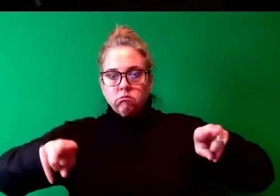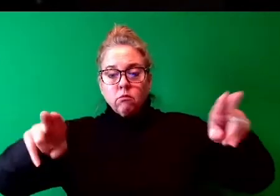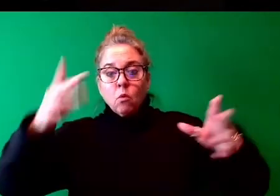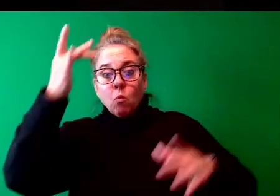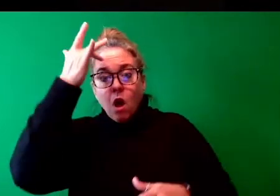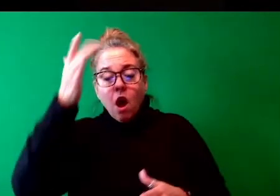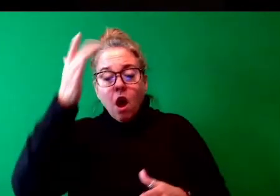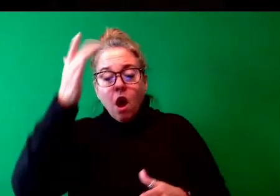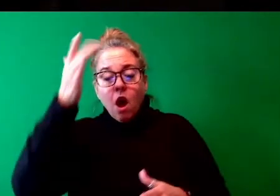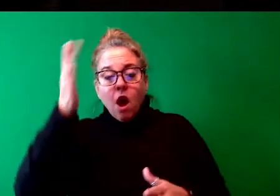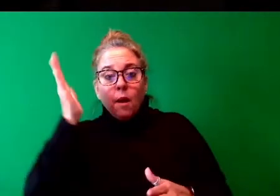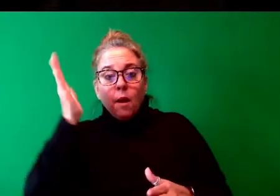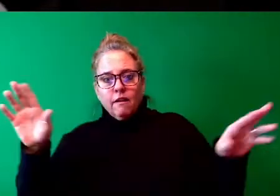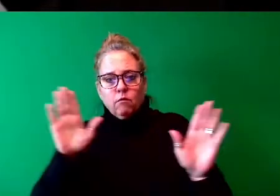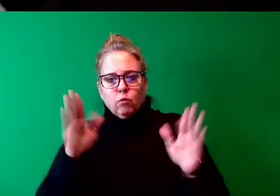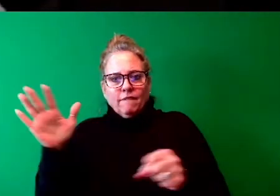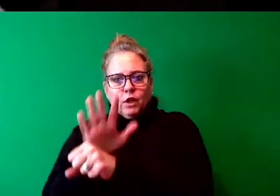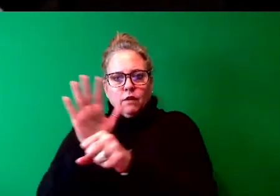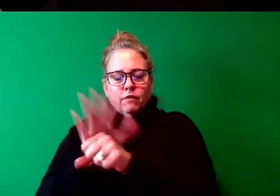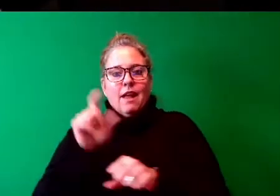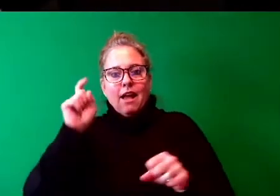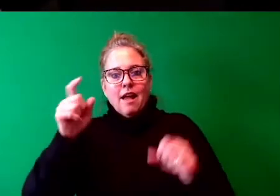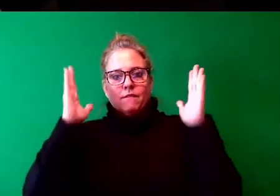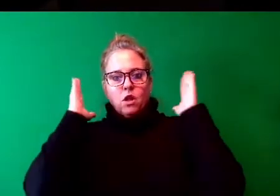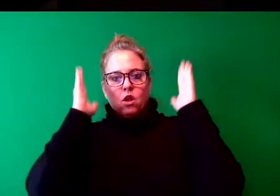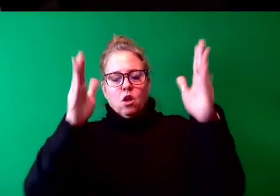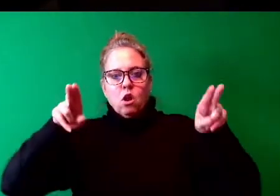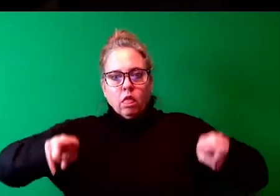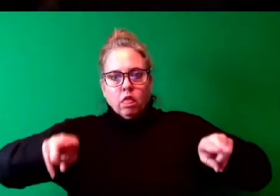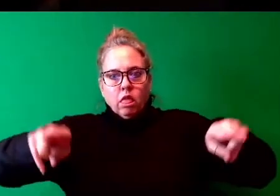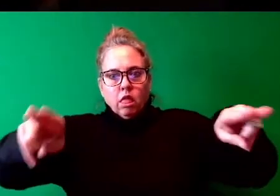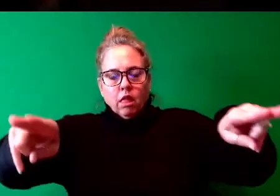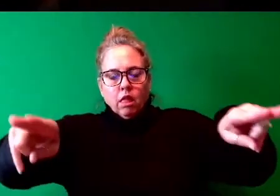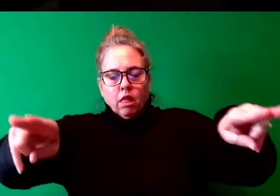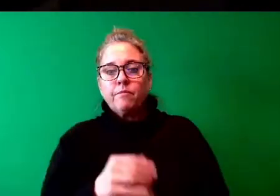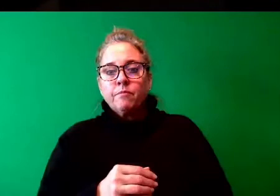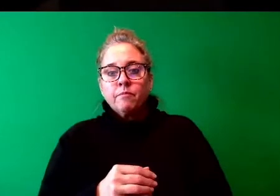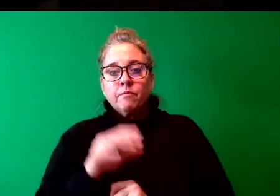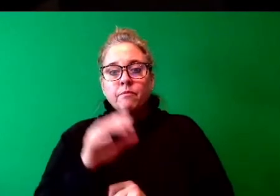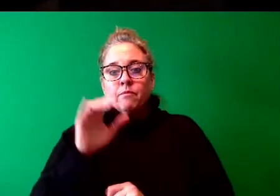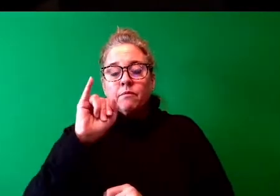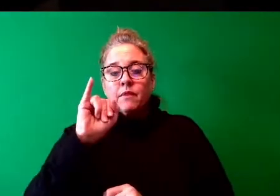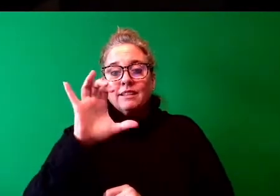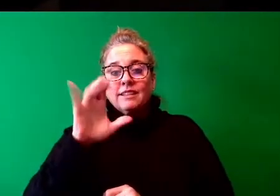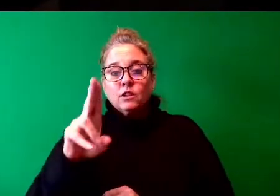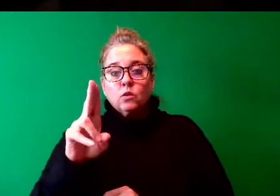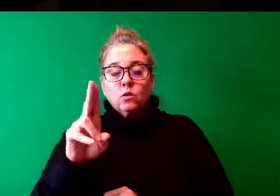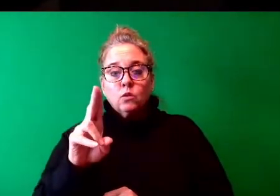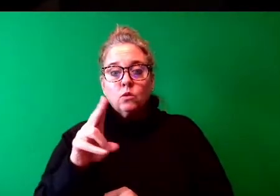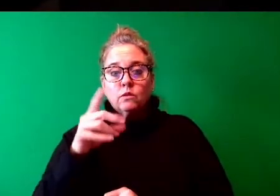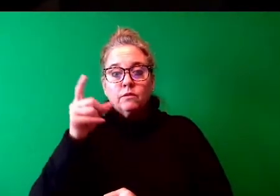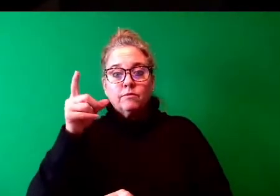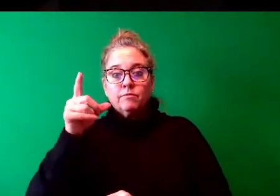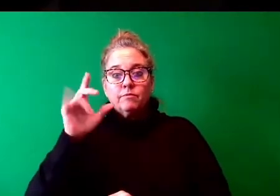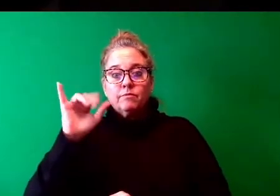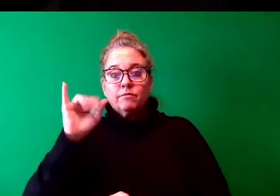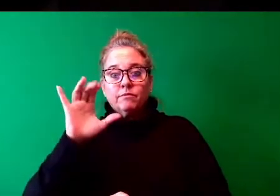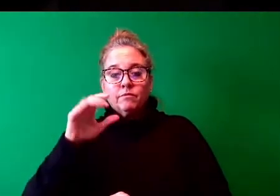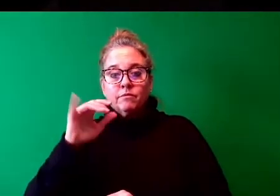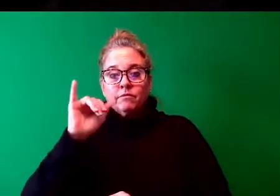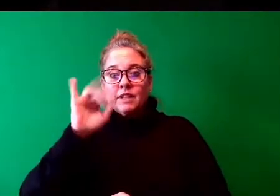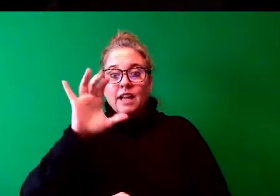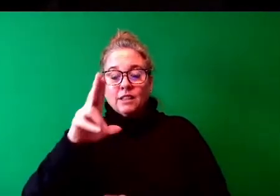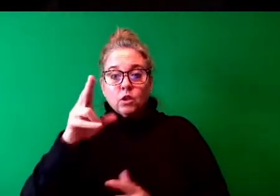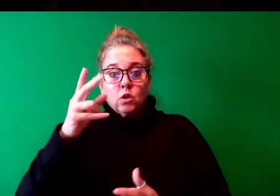we're needing to move ICU patients out into non-ICU beds, it doesn't mean they don't get